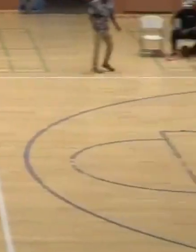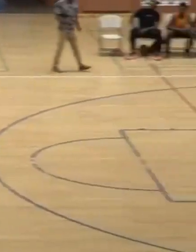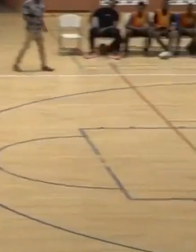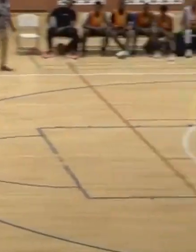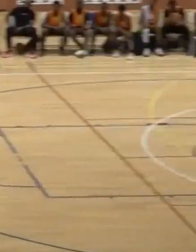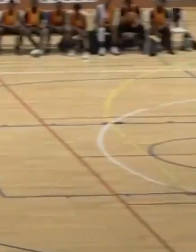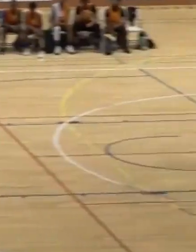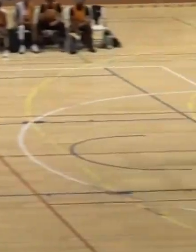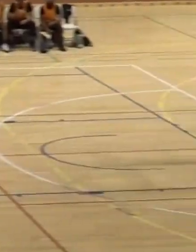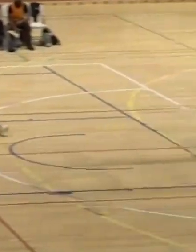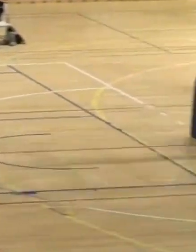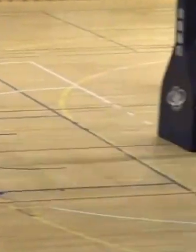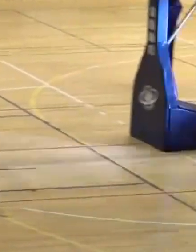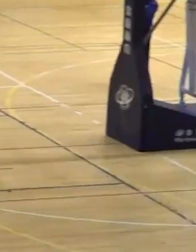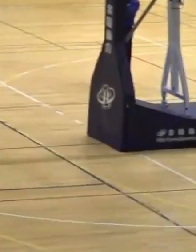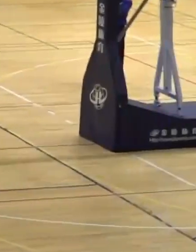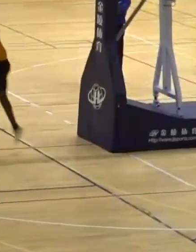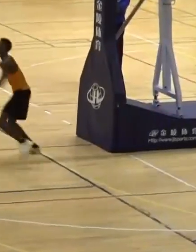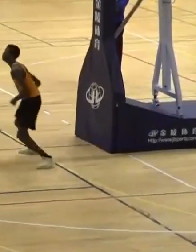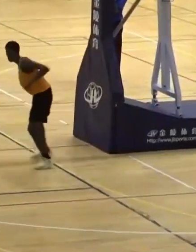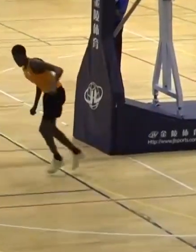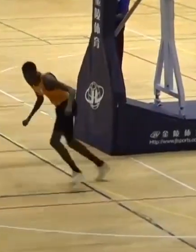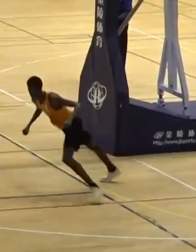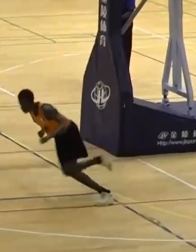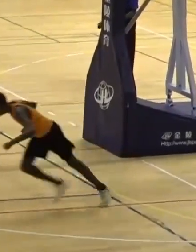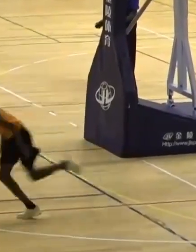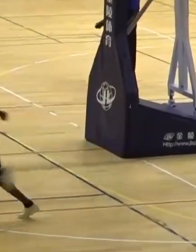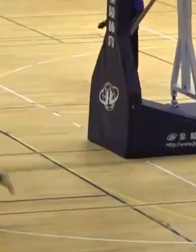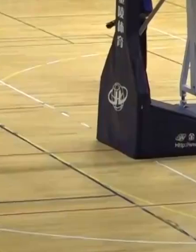fly. Winters bringing the heat with this slam.